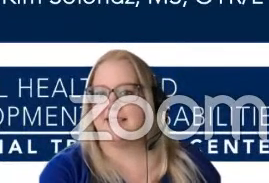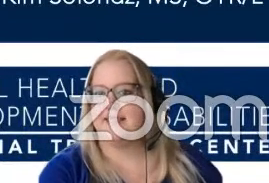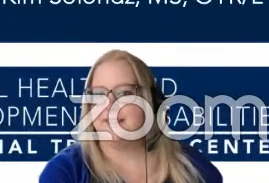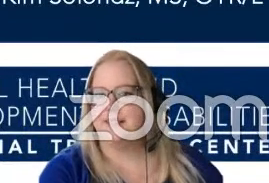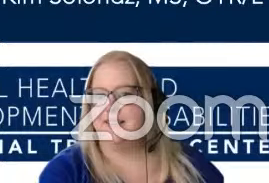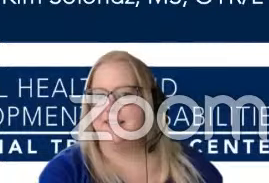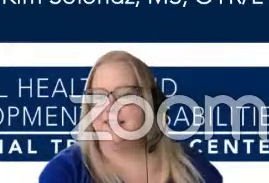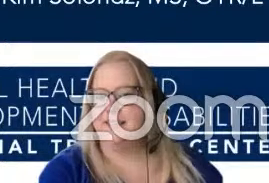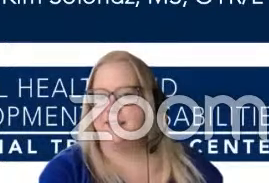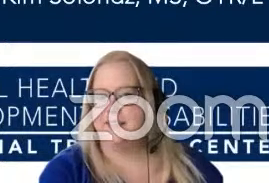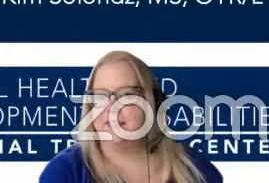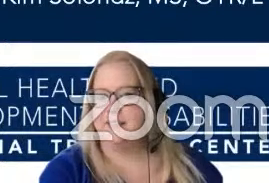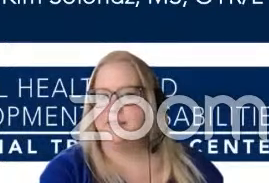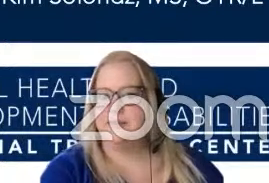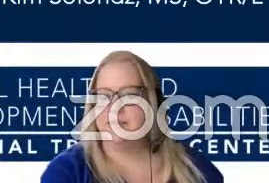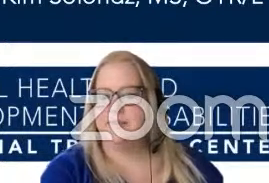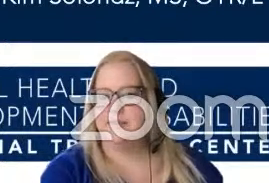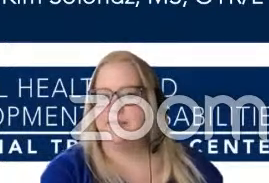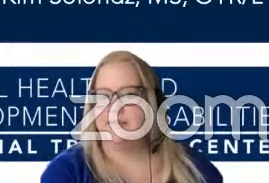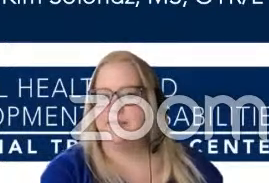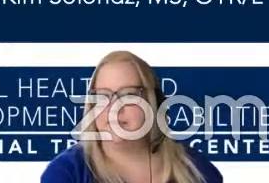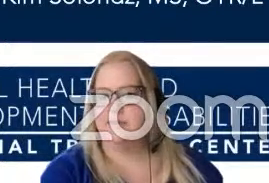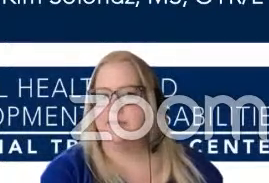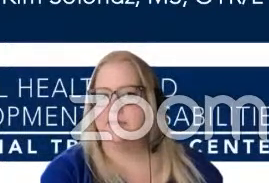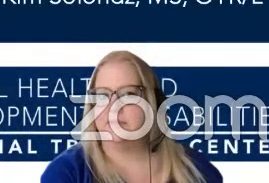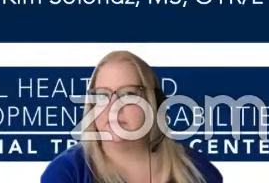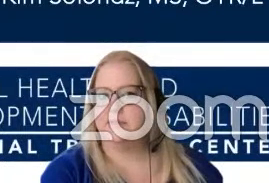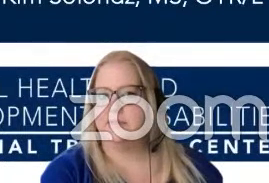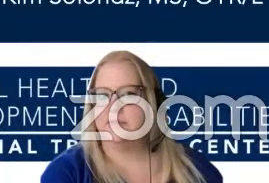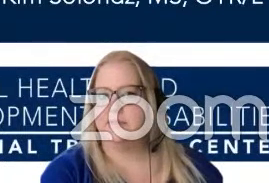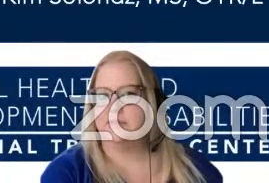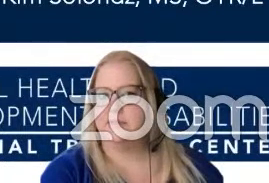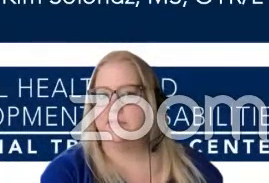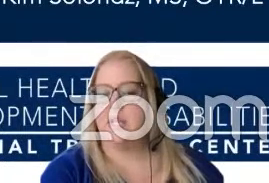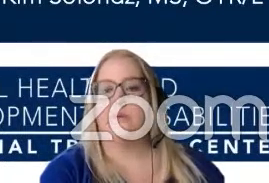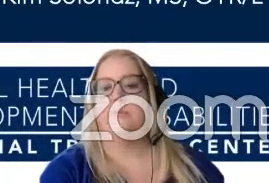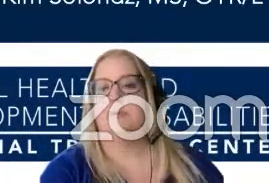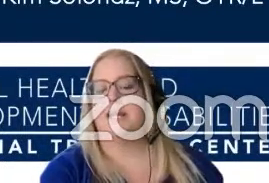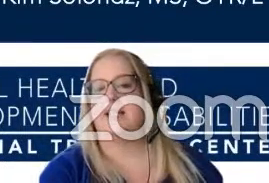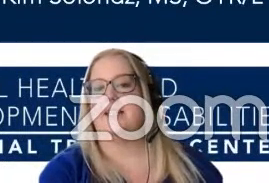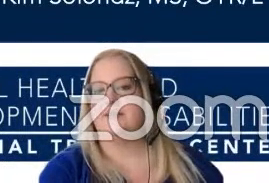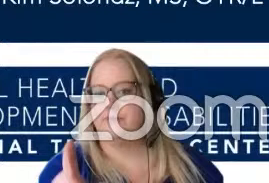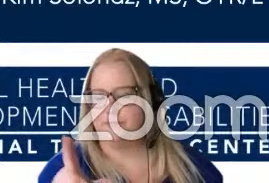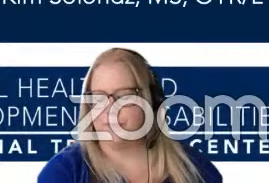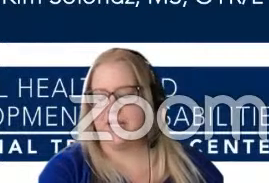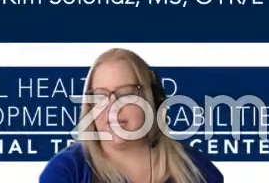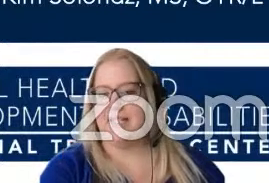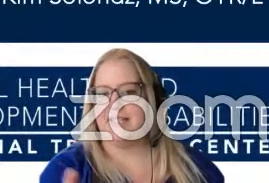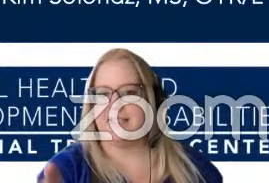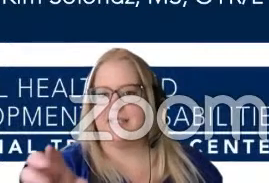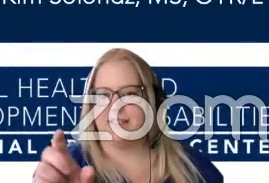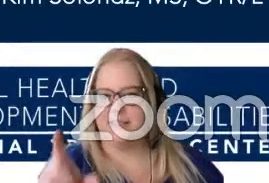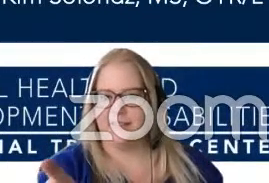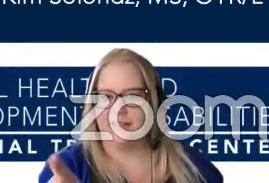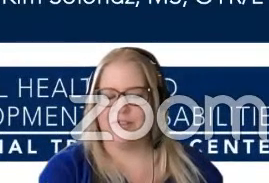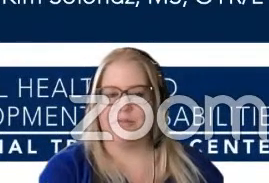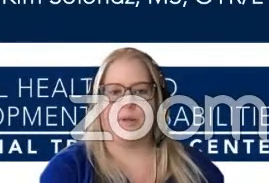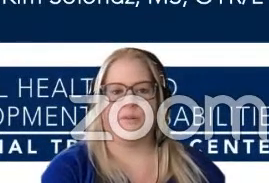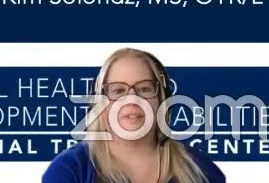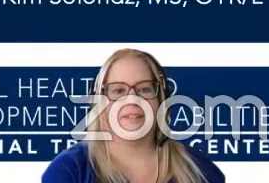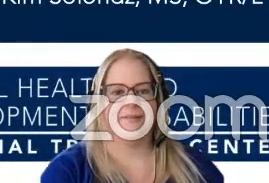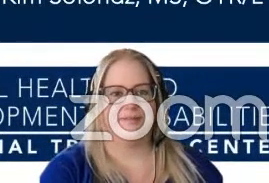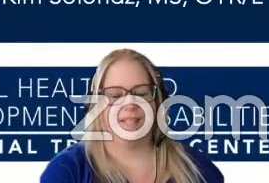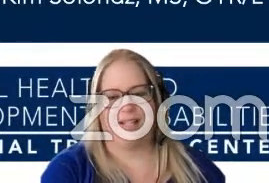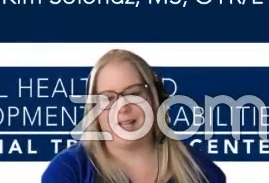Yes. Okay. It says that only the host can share. Oh, the Brandon. screen. Brandon is the